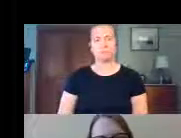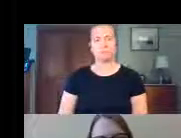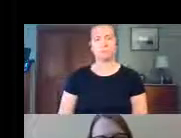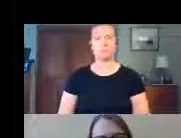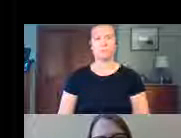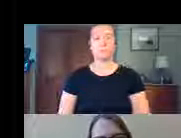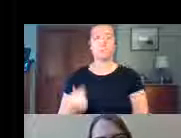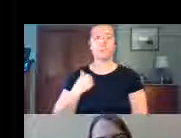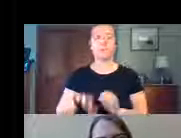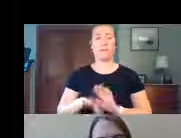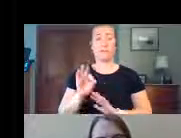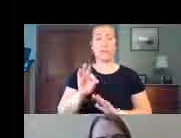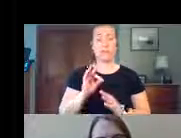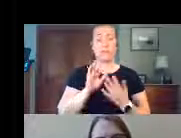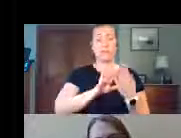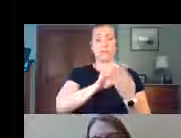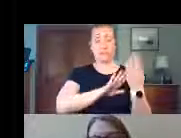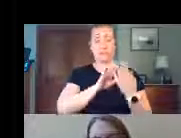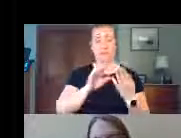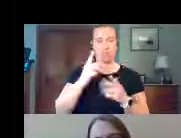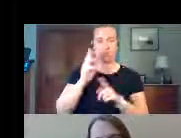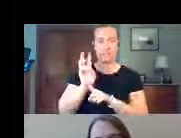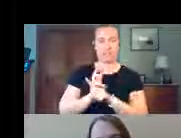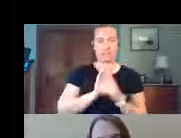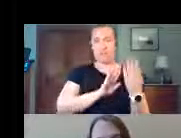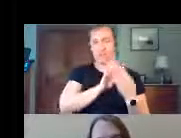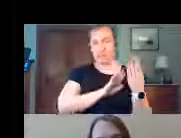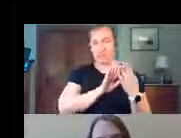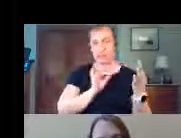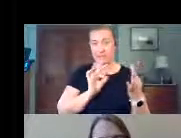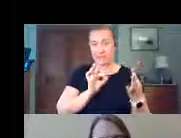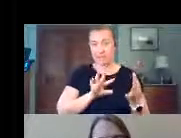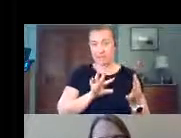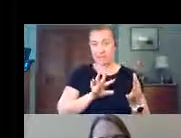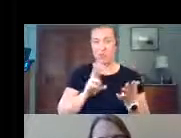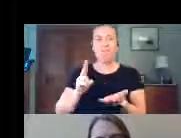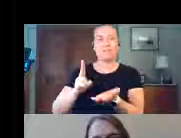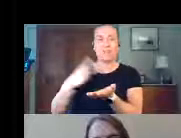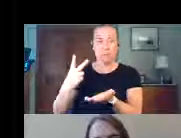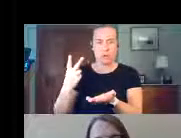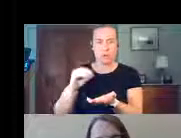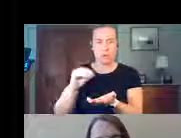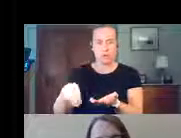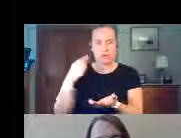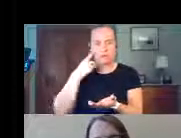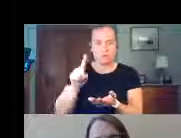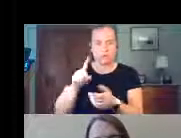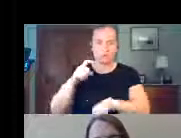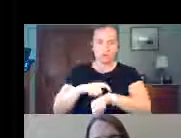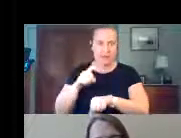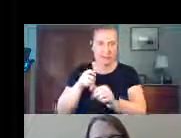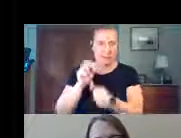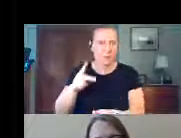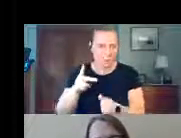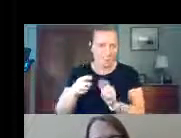audit feedback monthly with staff, you see that we doubled the rate of timely follow-up for patients. You can also see that below that, we looked